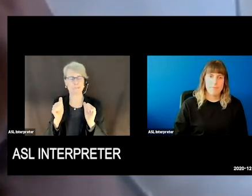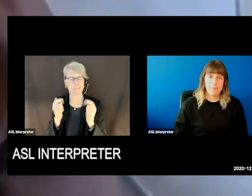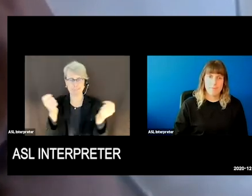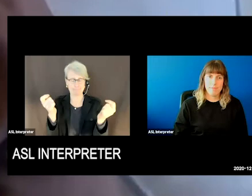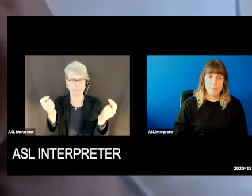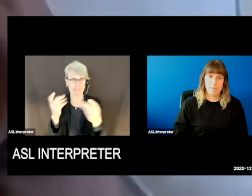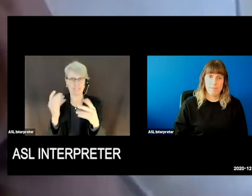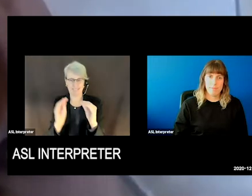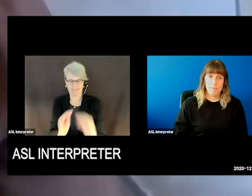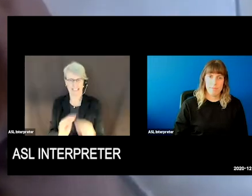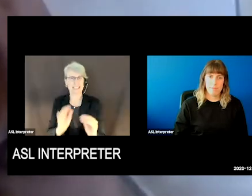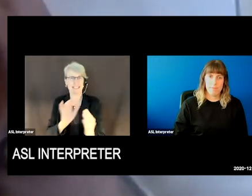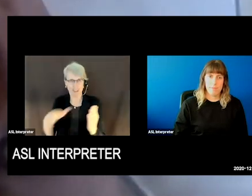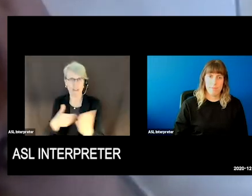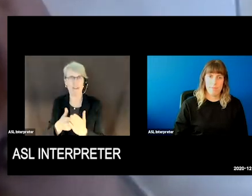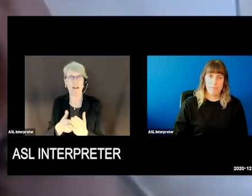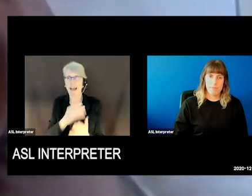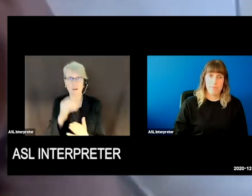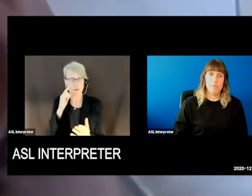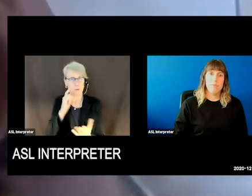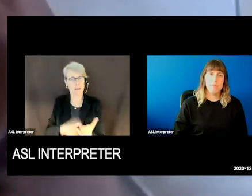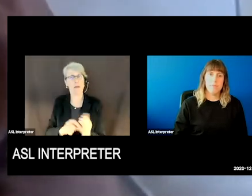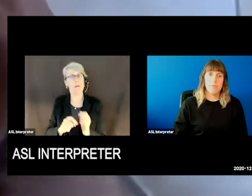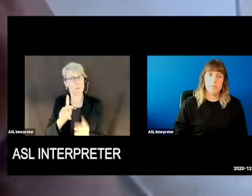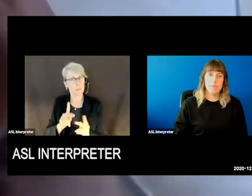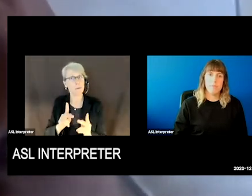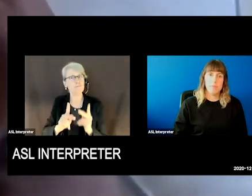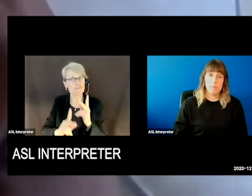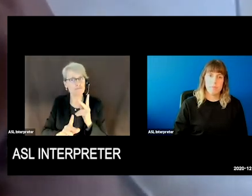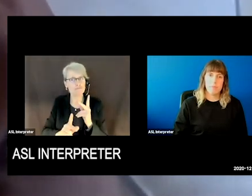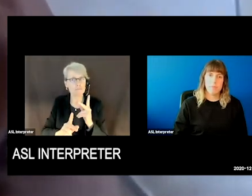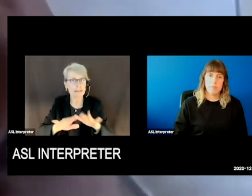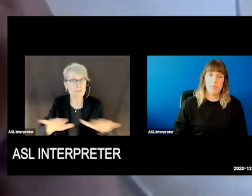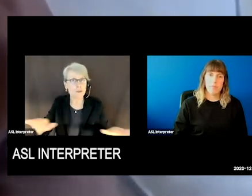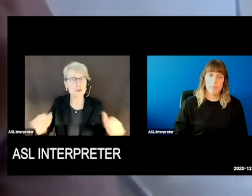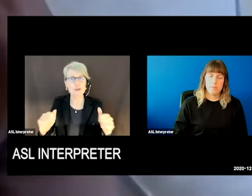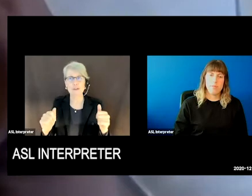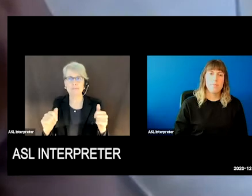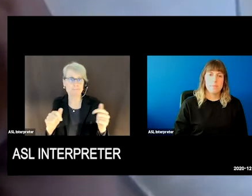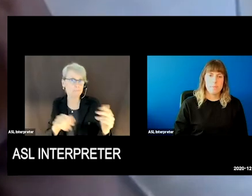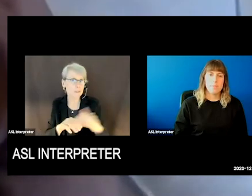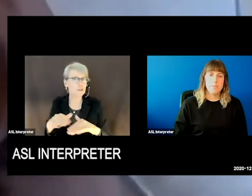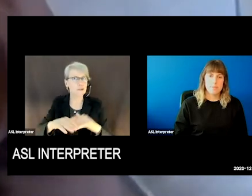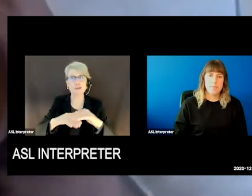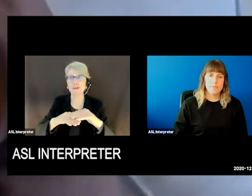adding intersectionality, adding the vast diversities that we